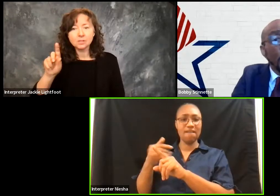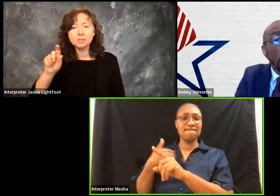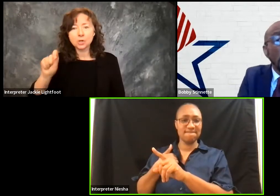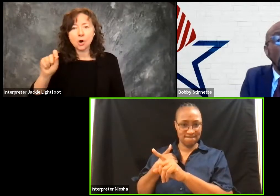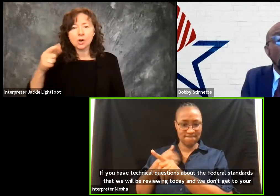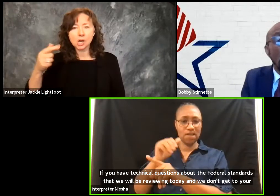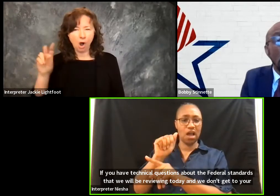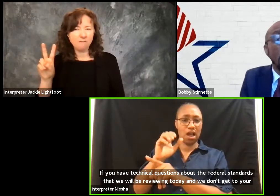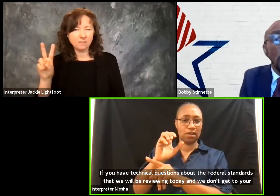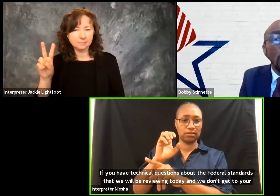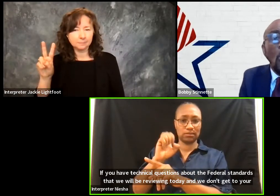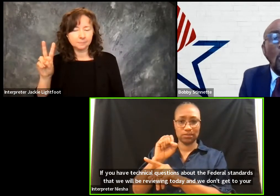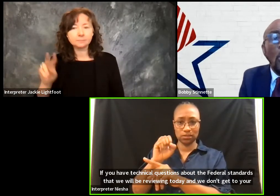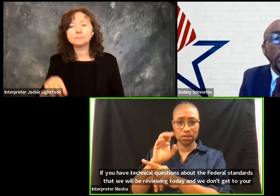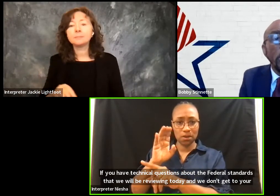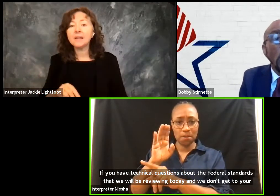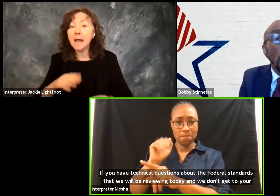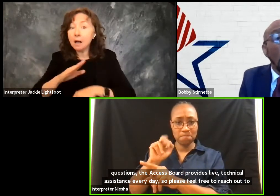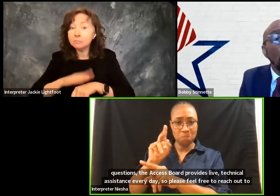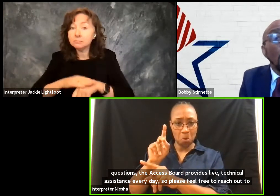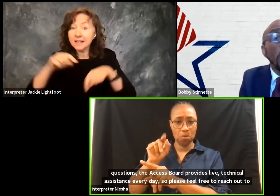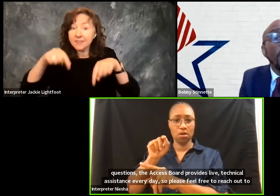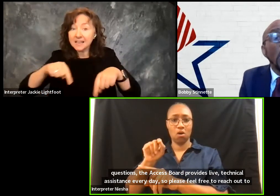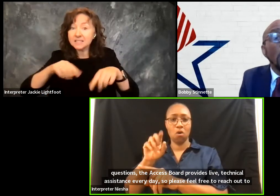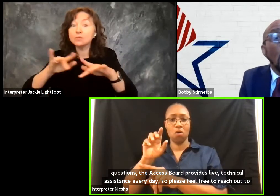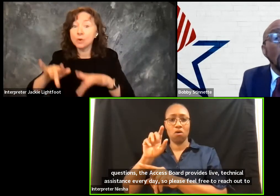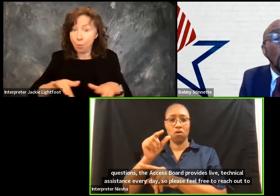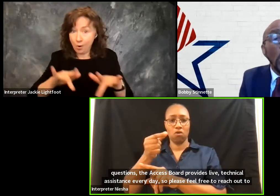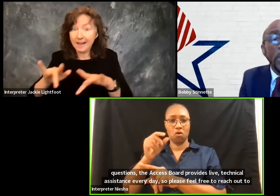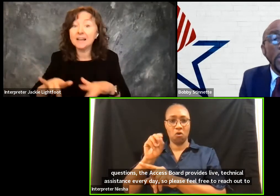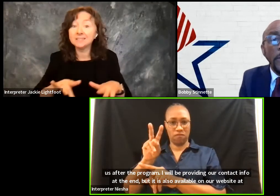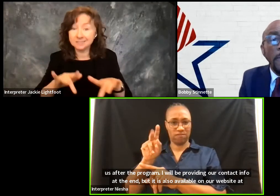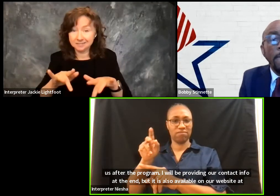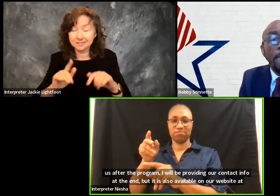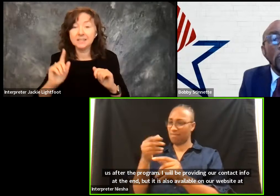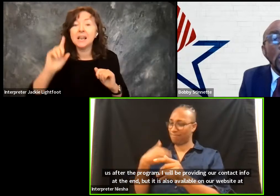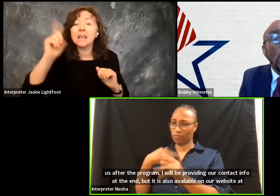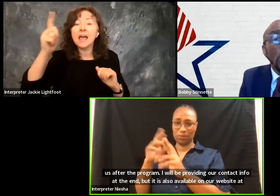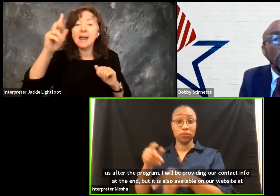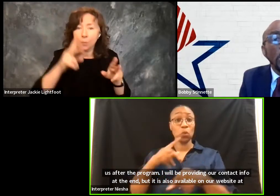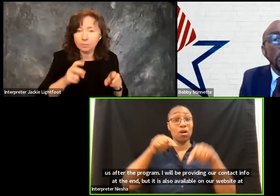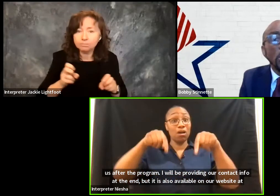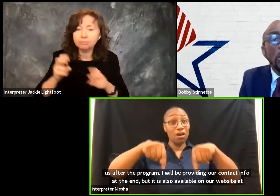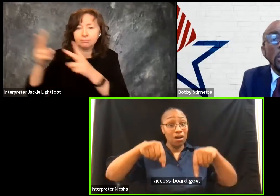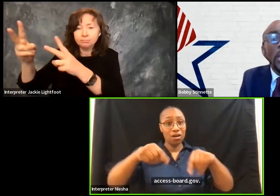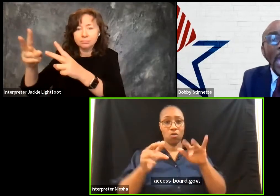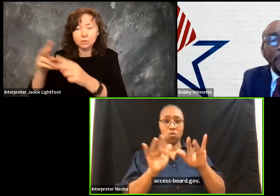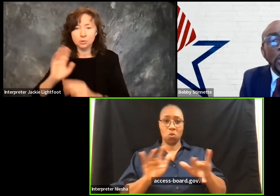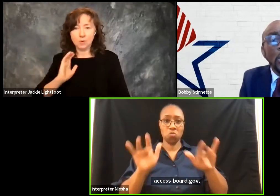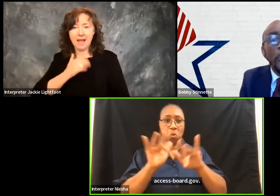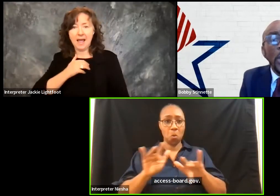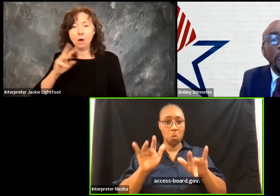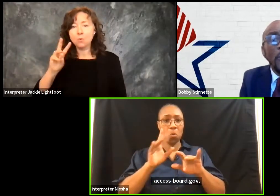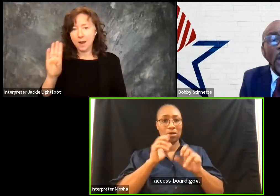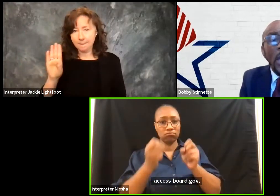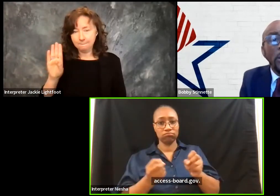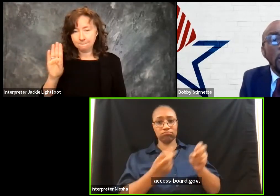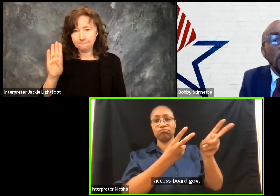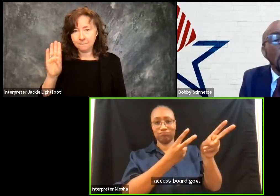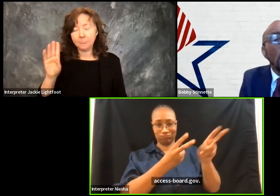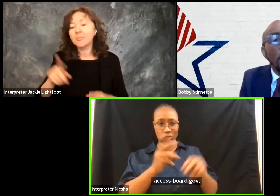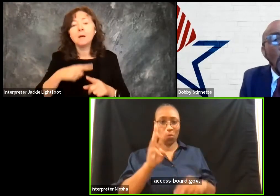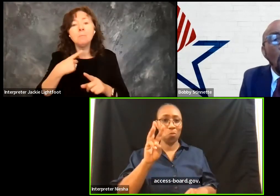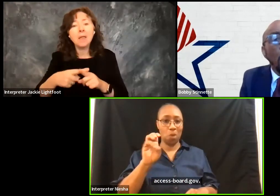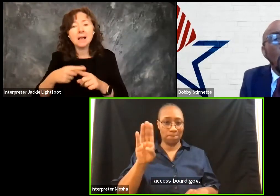this presentation is being recorded and will be available on our website. In addition, captions are being